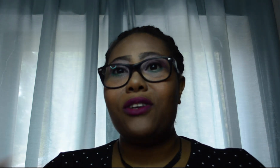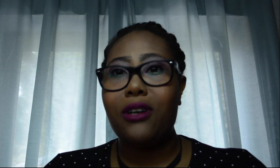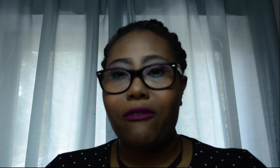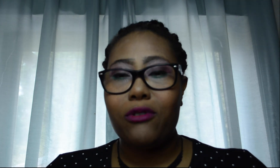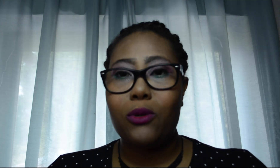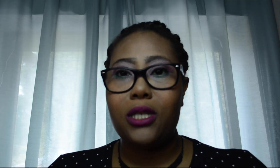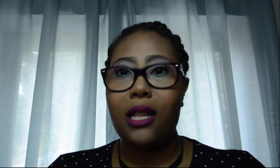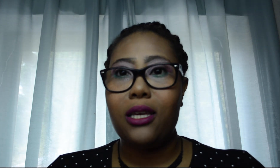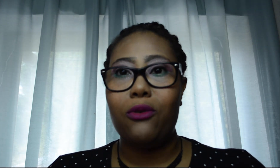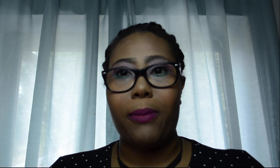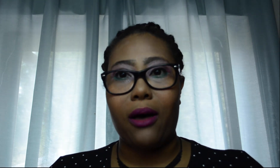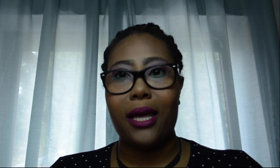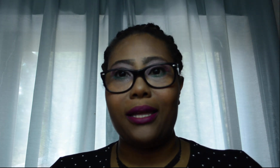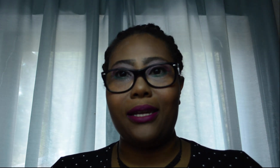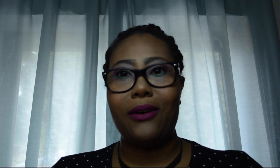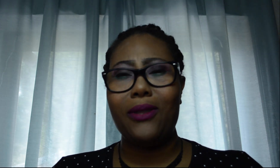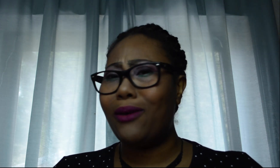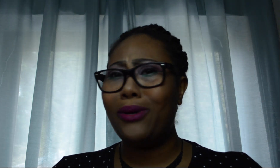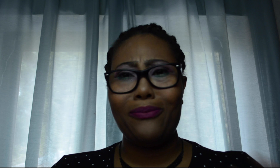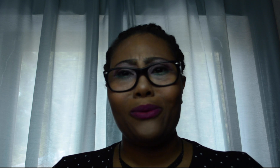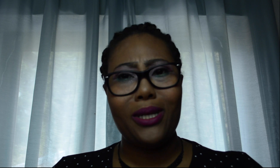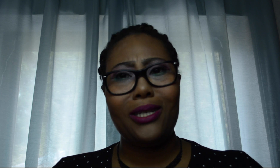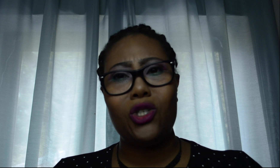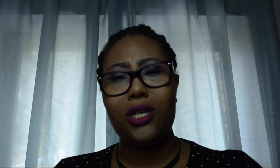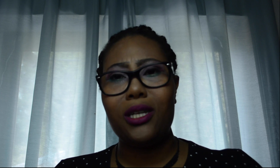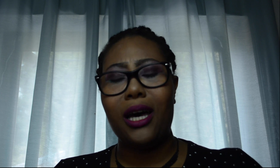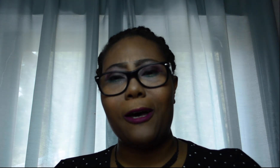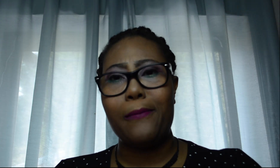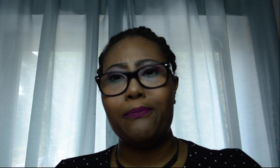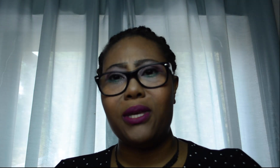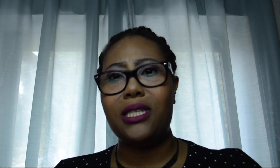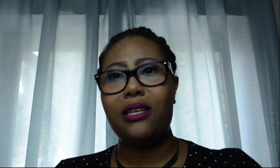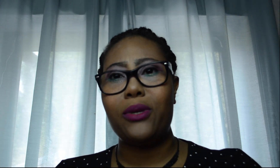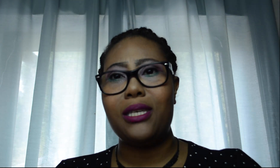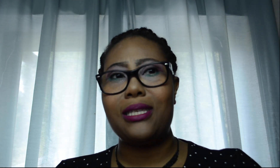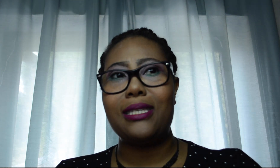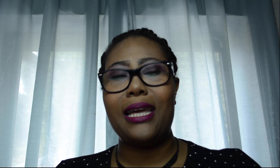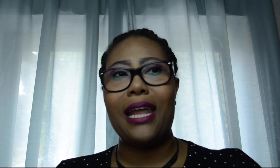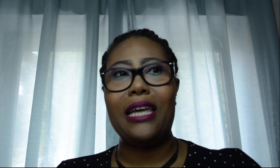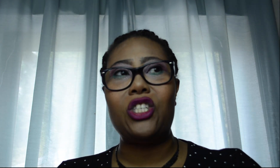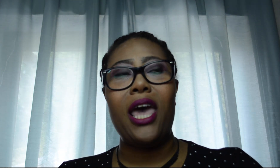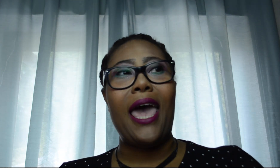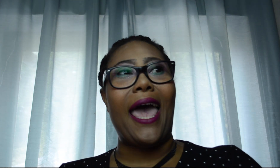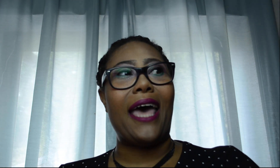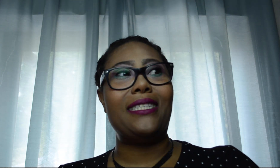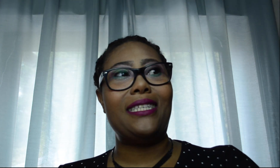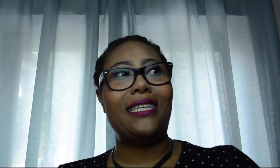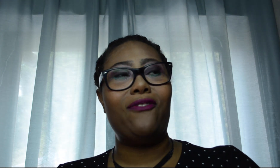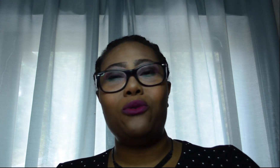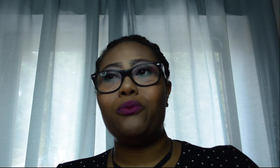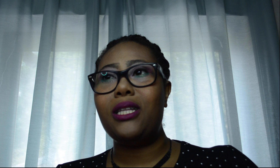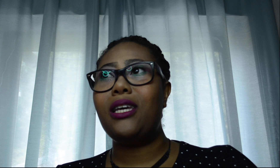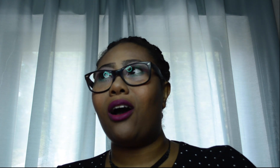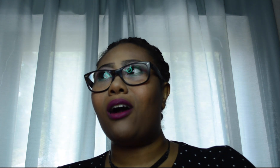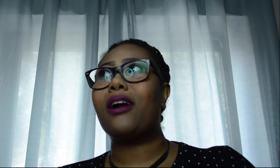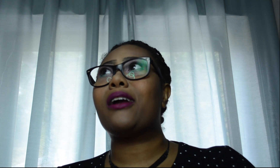Ask if they're comfortable telling you about it. You know, like we really shouldn't be dealing with this in this day and age. And if